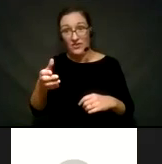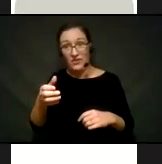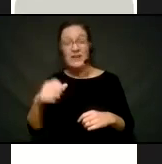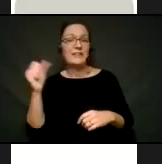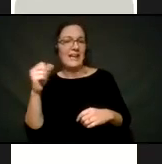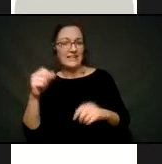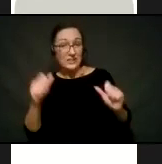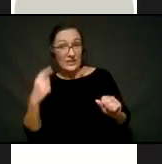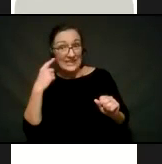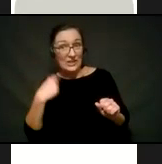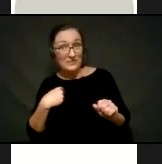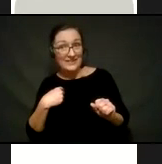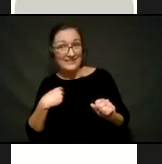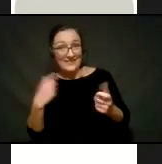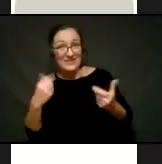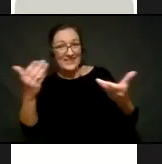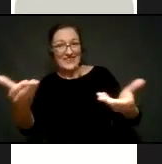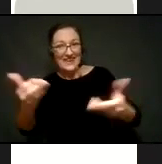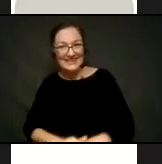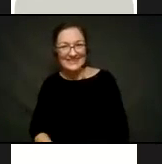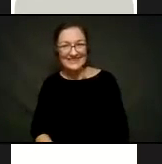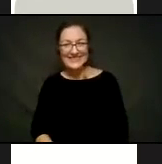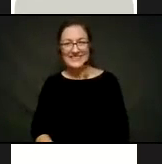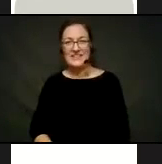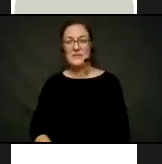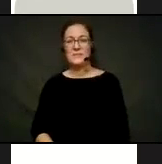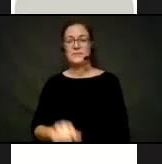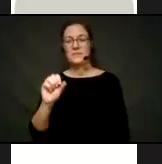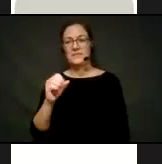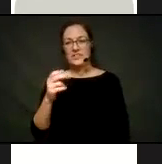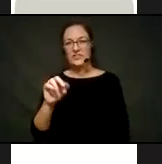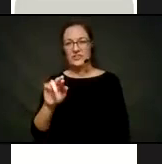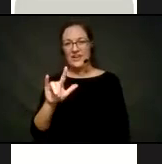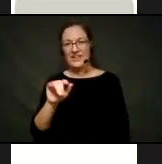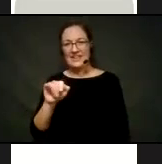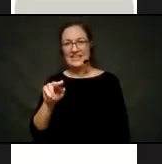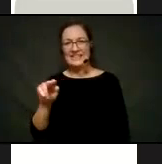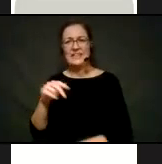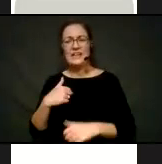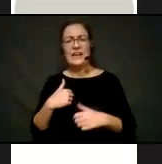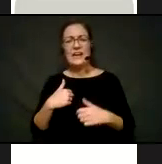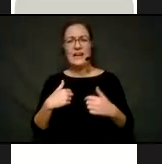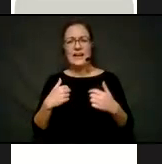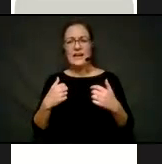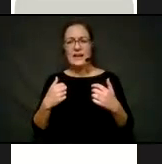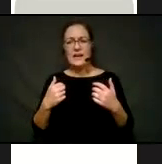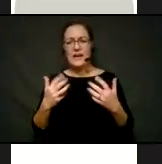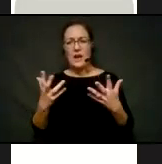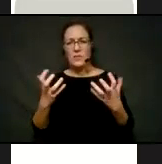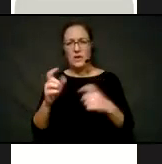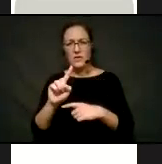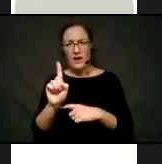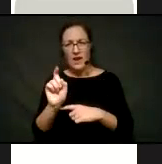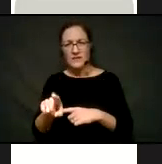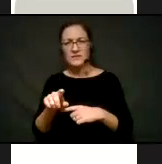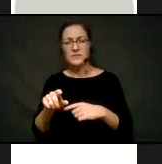Can you hear me? You're recognized. Sure Okay. can. I just had a question. I just really wanted to find out the studies.